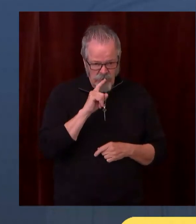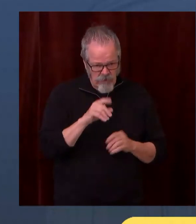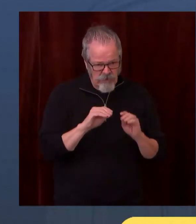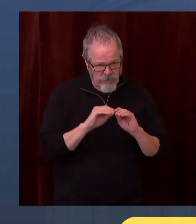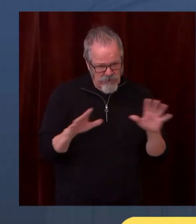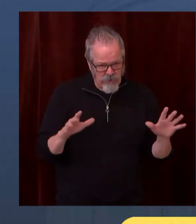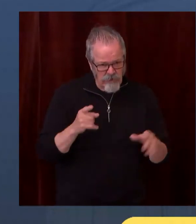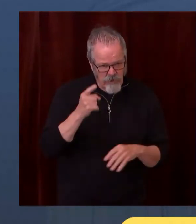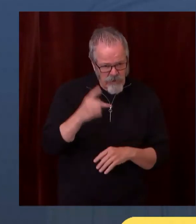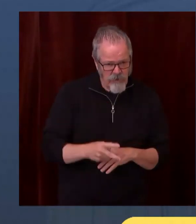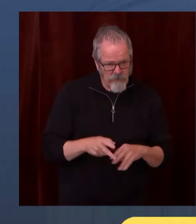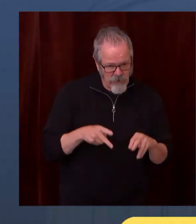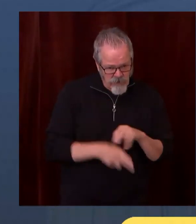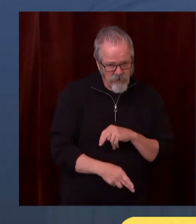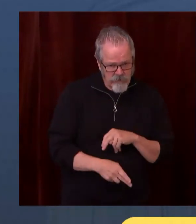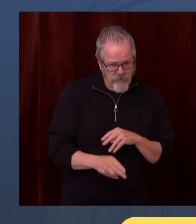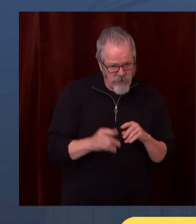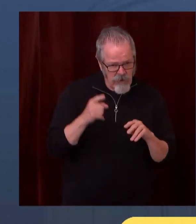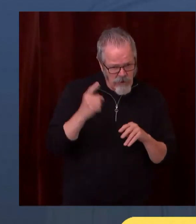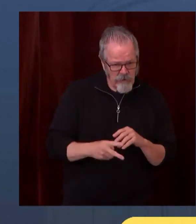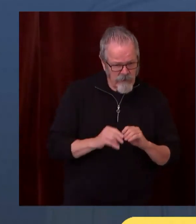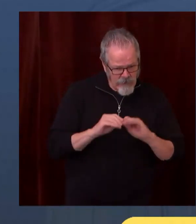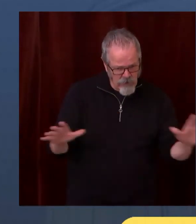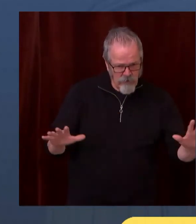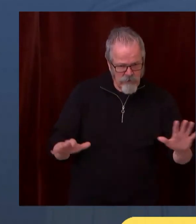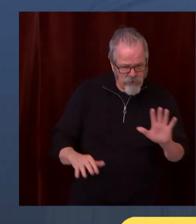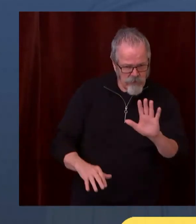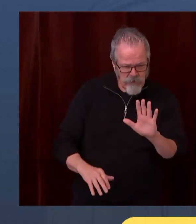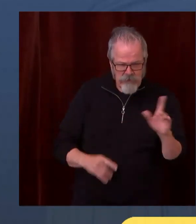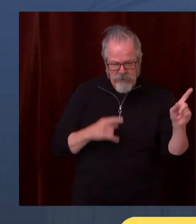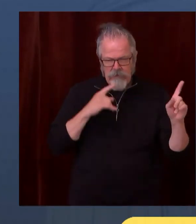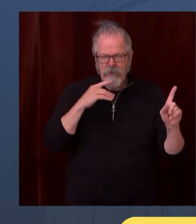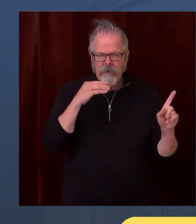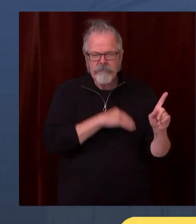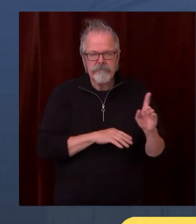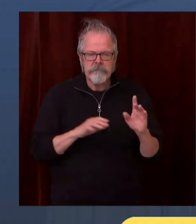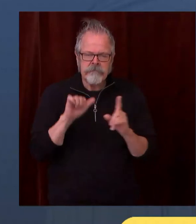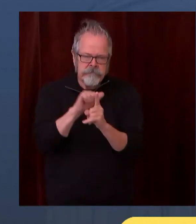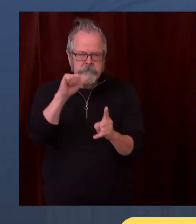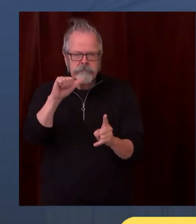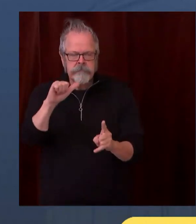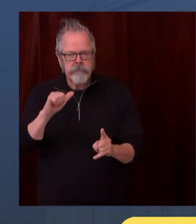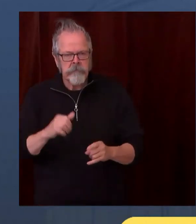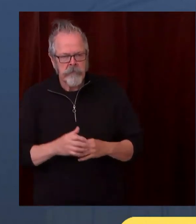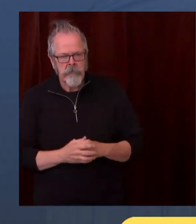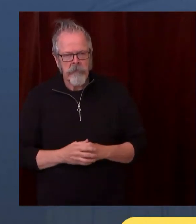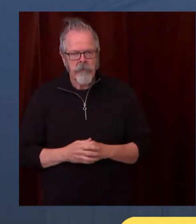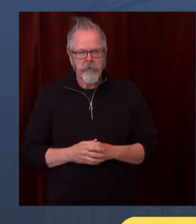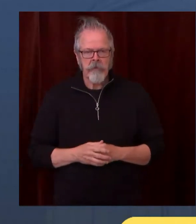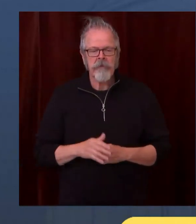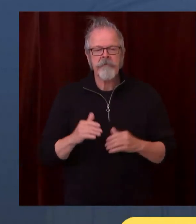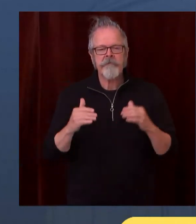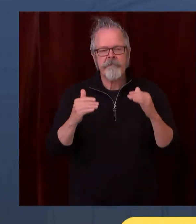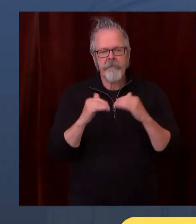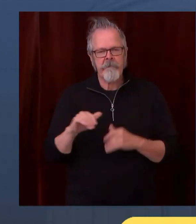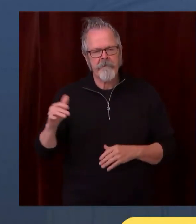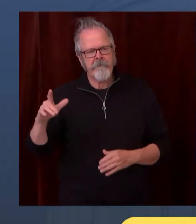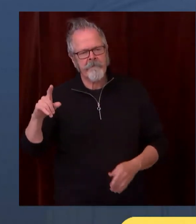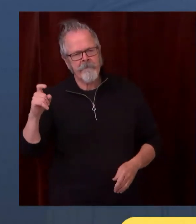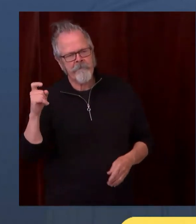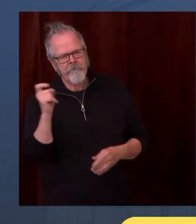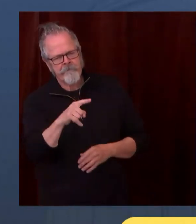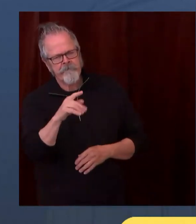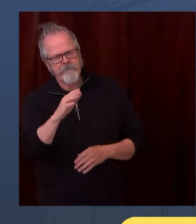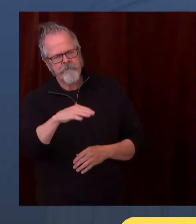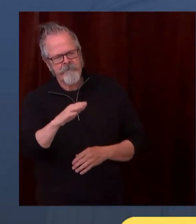Yeah, Governor, what is the possibility of the Seahawks having fans at any home games in Seattle this season? Any